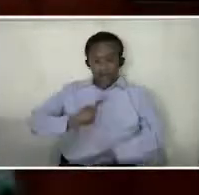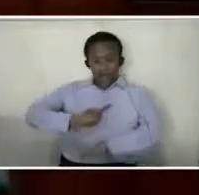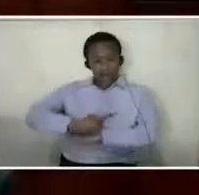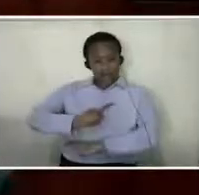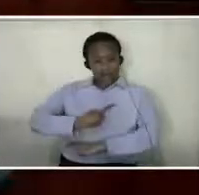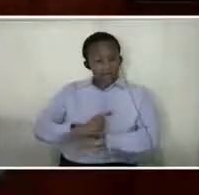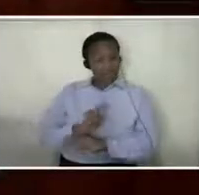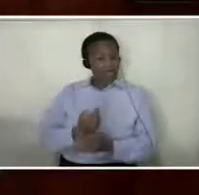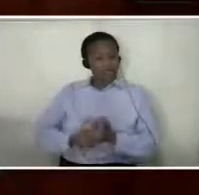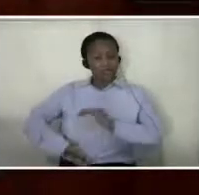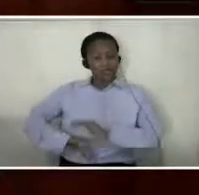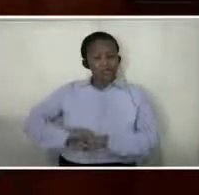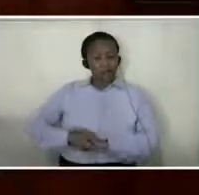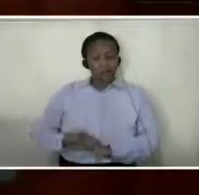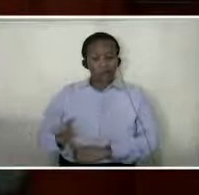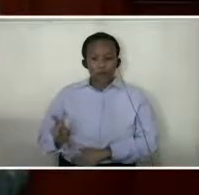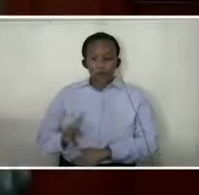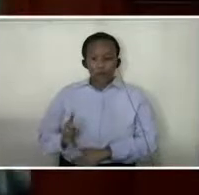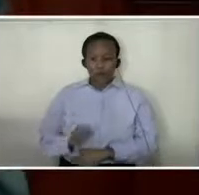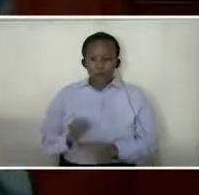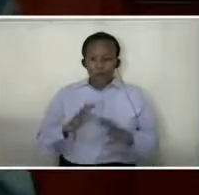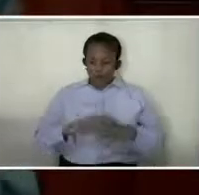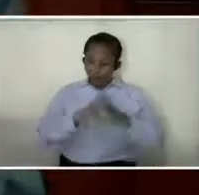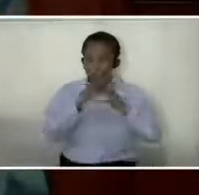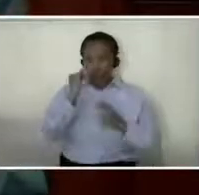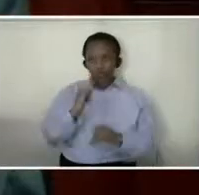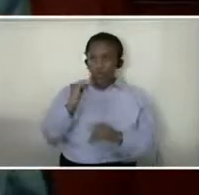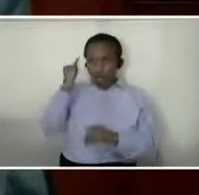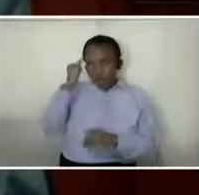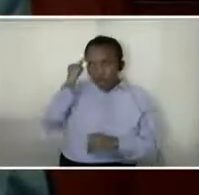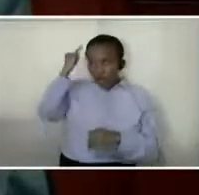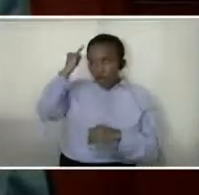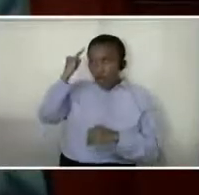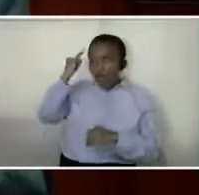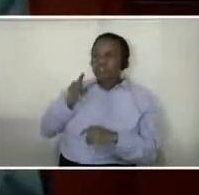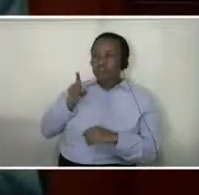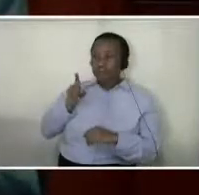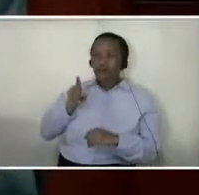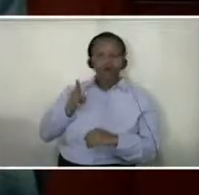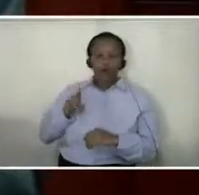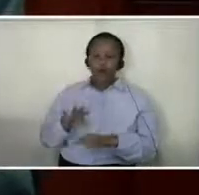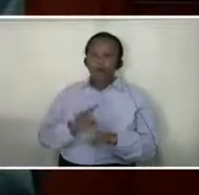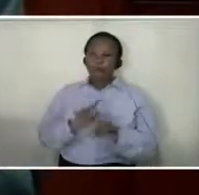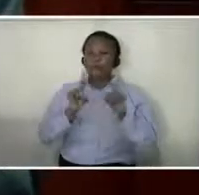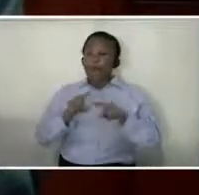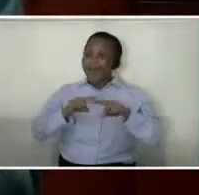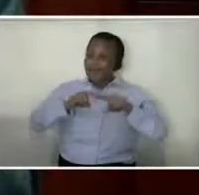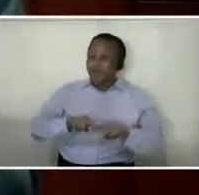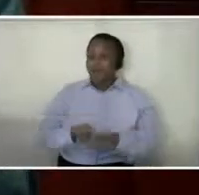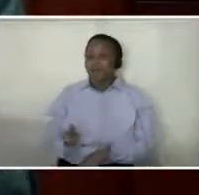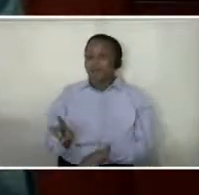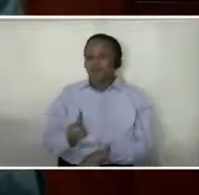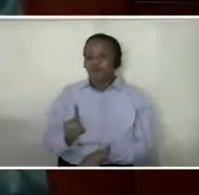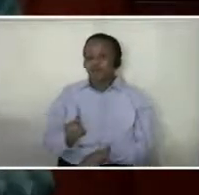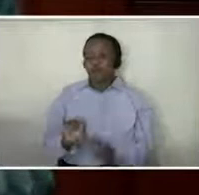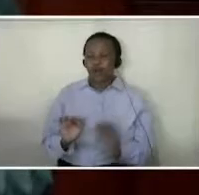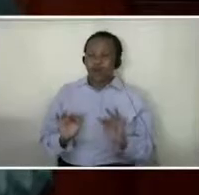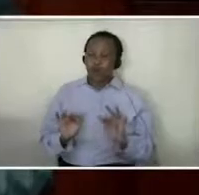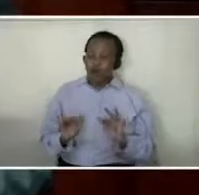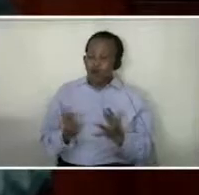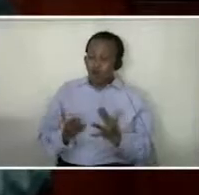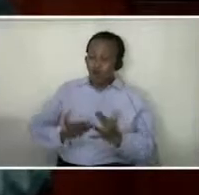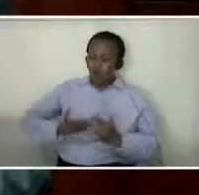nowadays, coalitions are not based on ideology, but rather on what is or how to